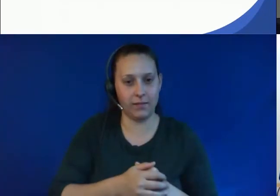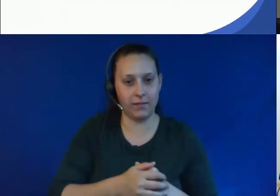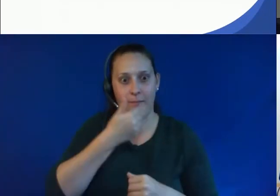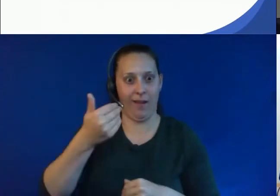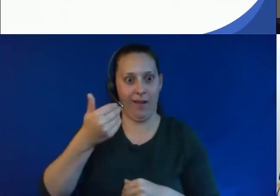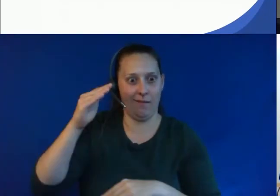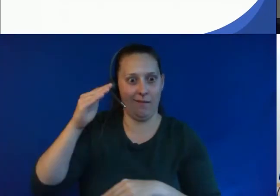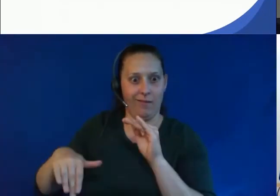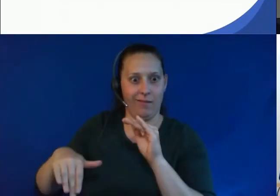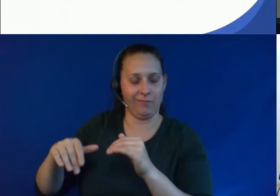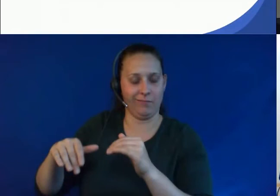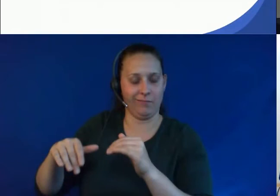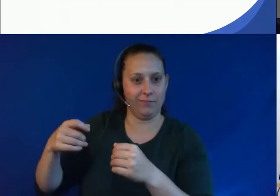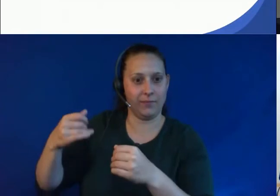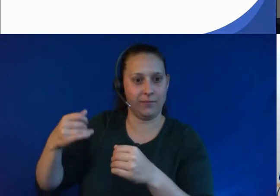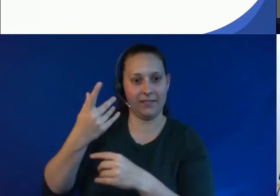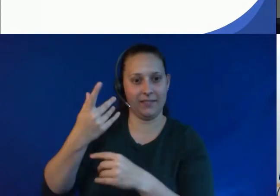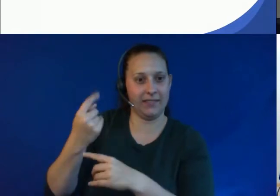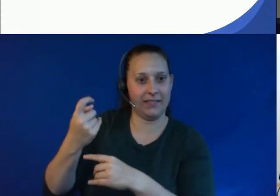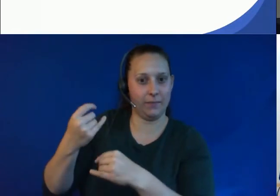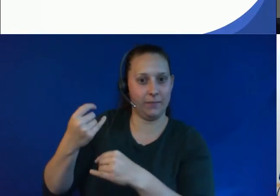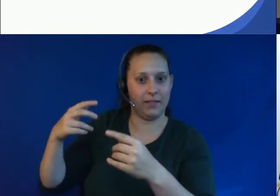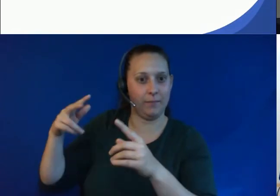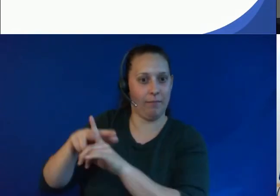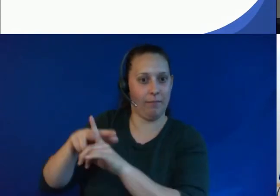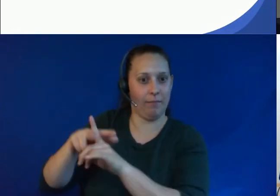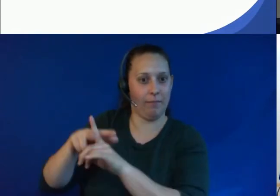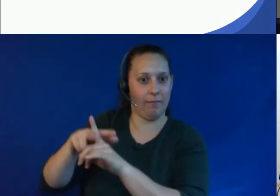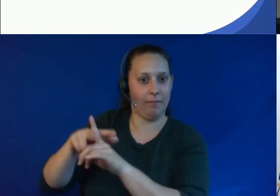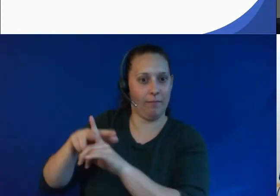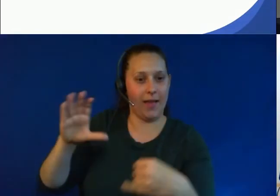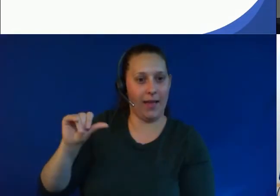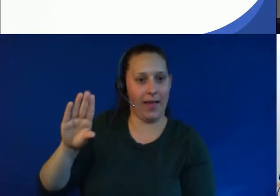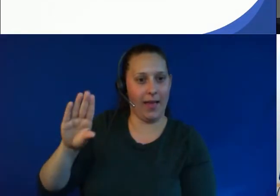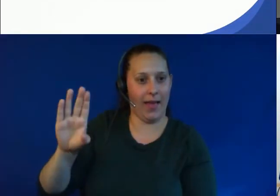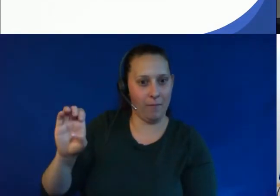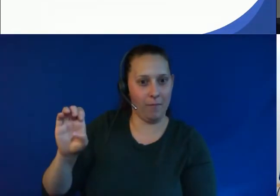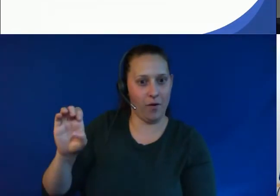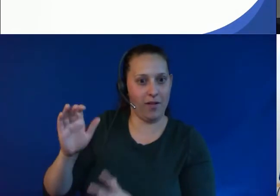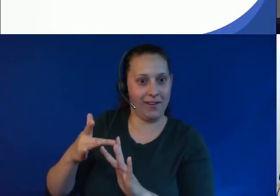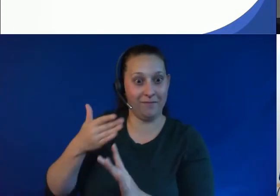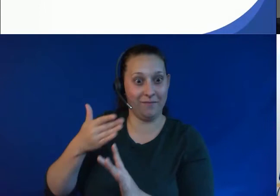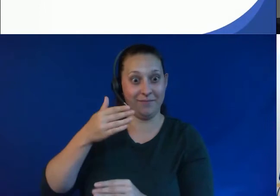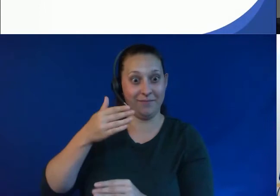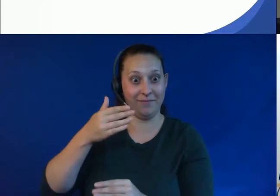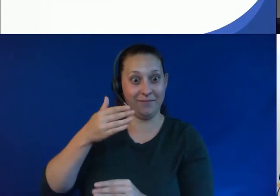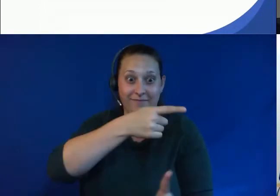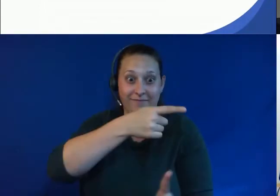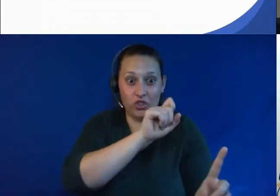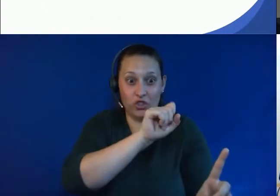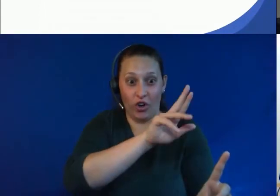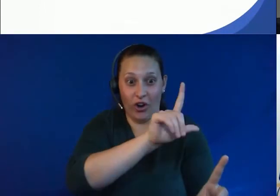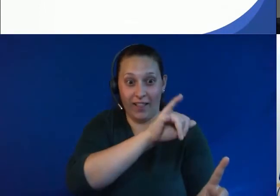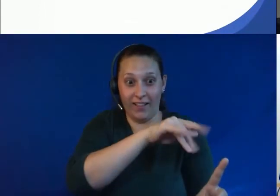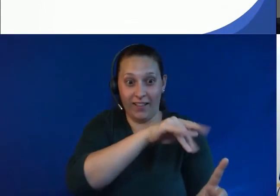a cable here in Toronto, but in these rural areas. So we'd have to work with those areas that are